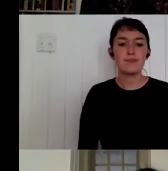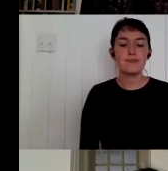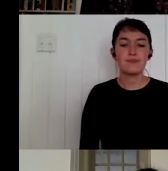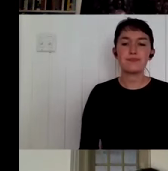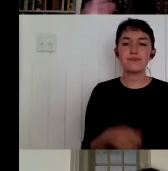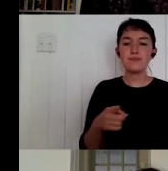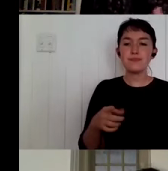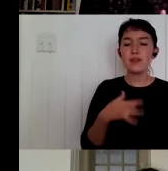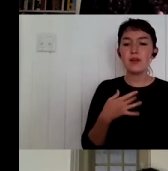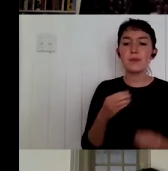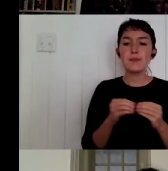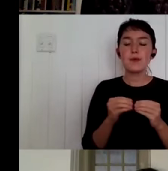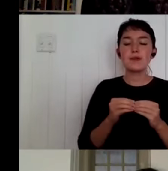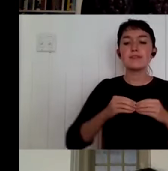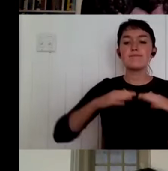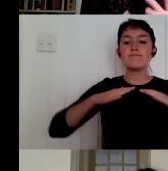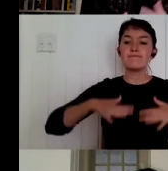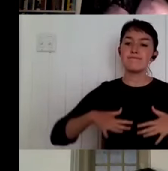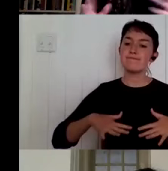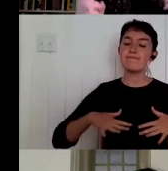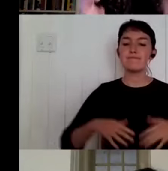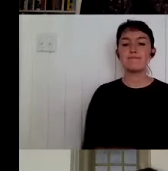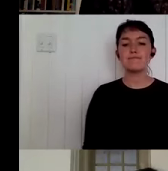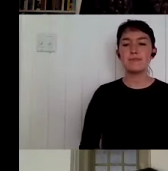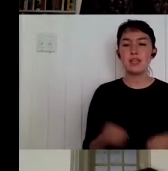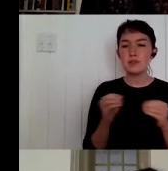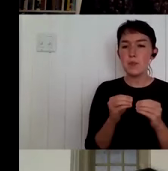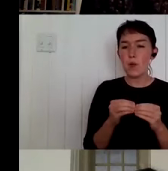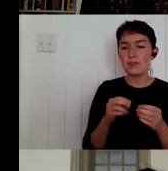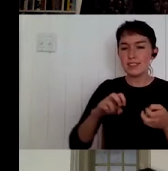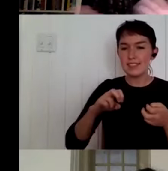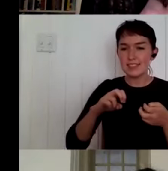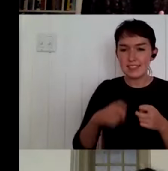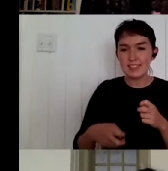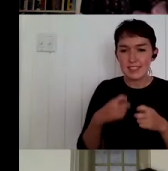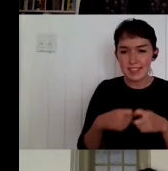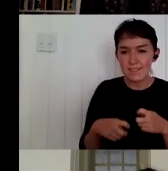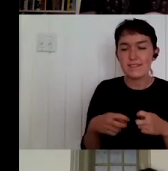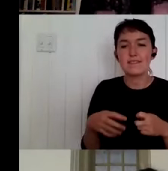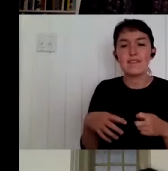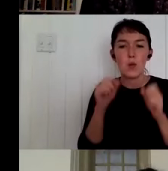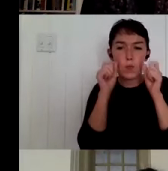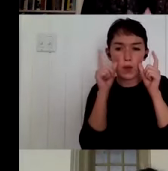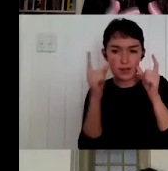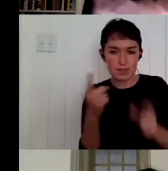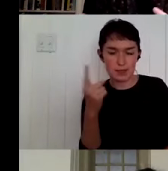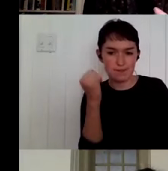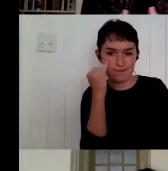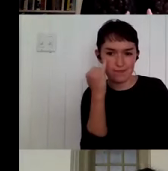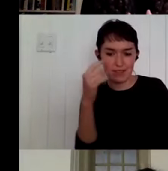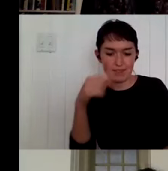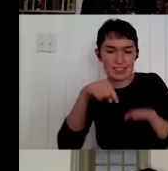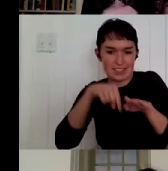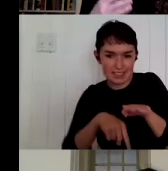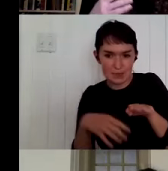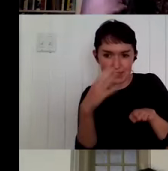muscles relax, and it can be hard to wake someone up when they're in this deep sleep stage. Finally, we have REM sleep, which is called this